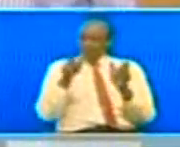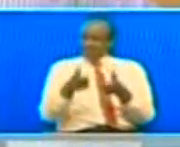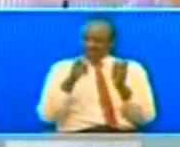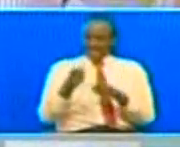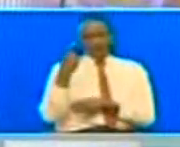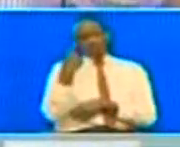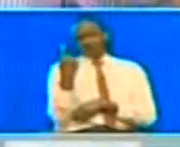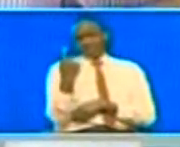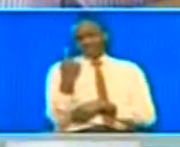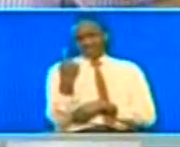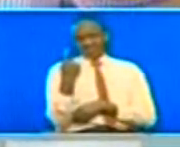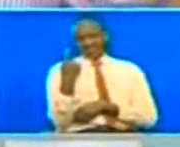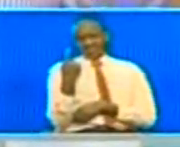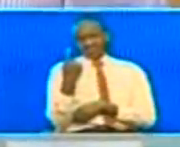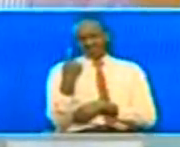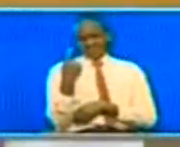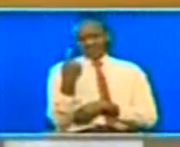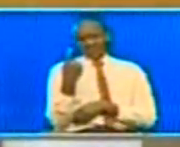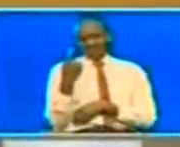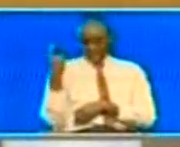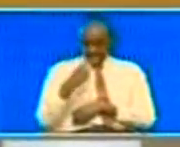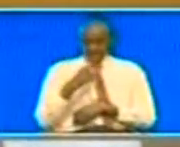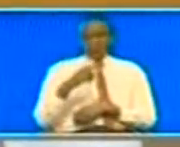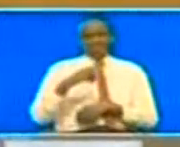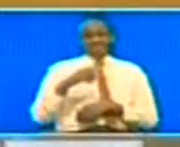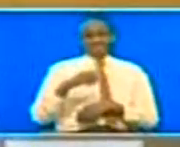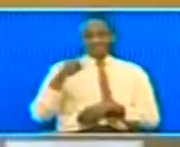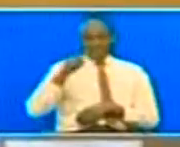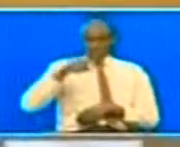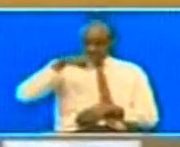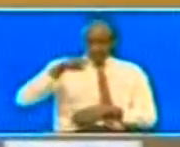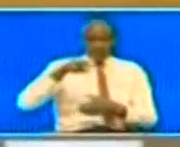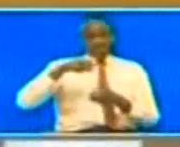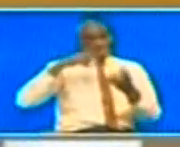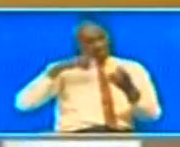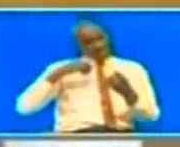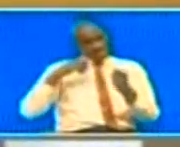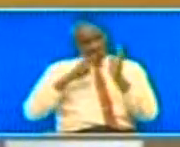come and scratch on you when you're standing for the rights of people.